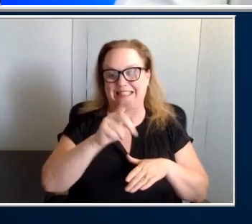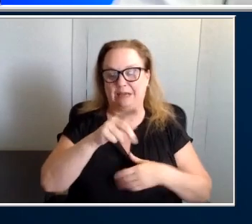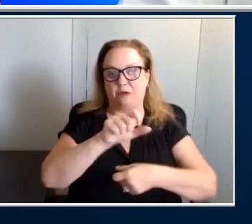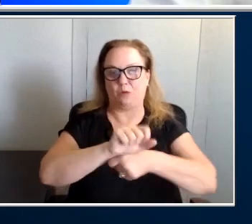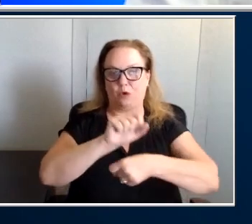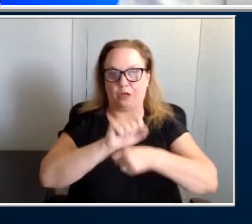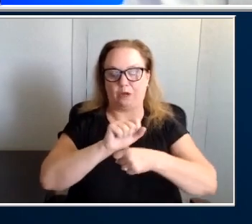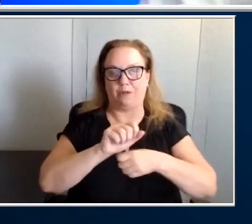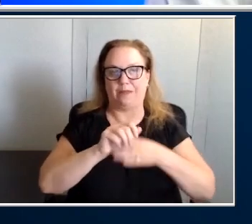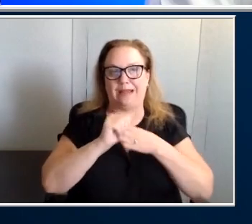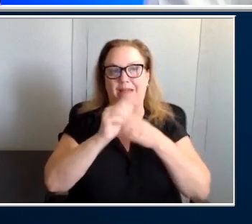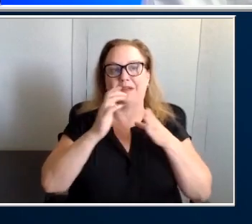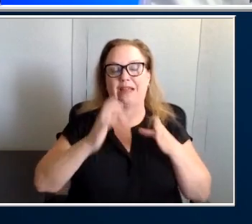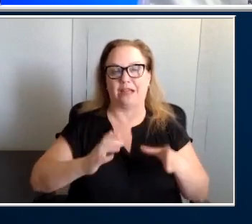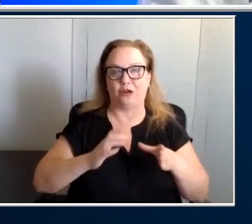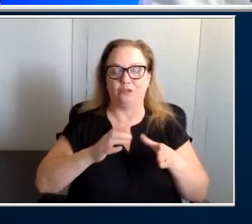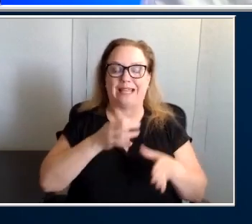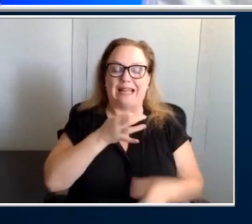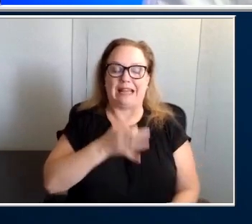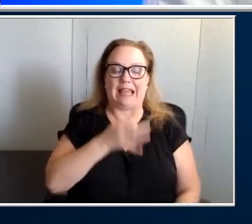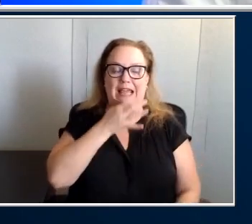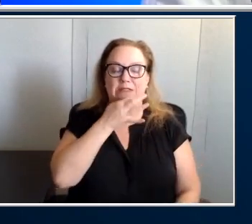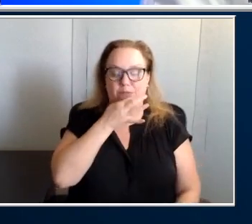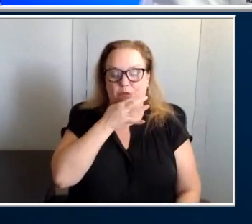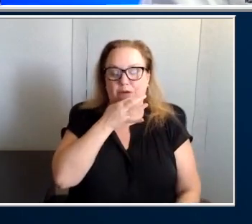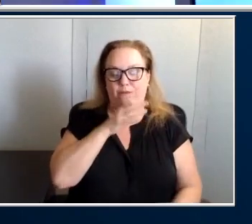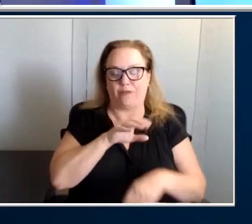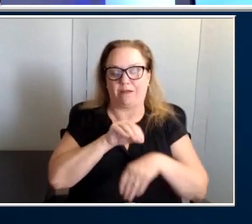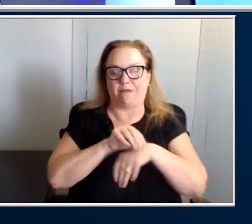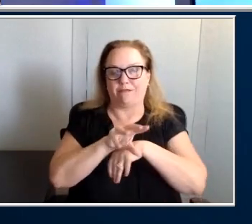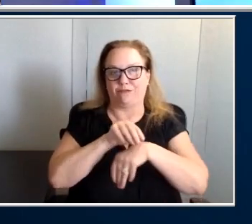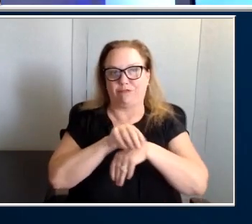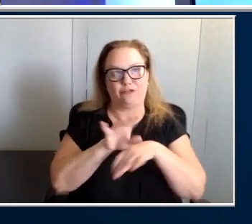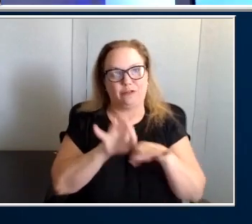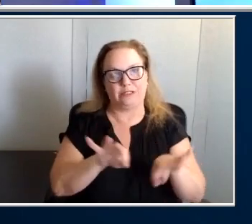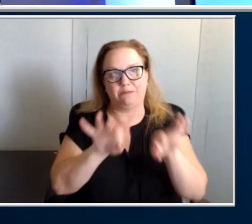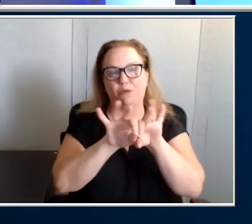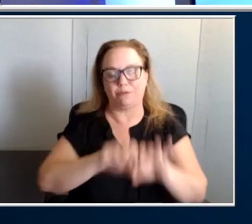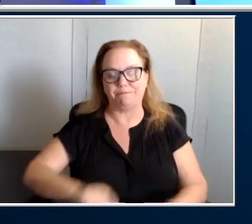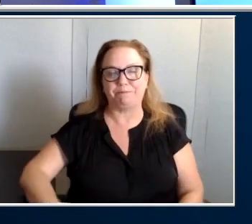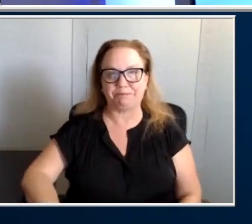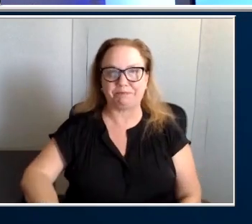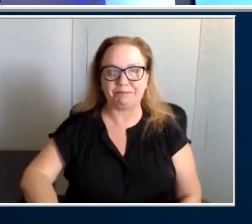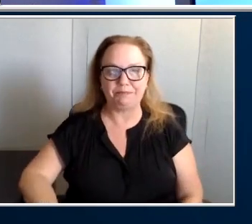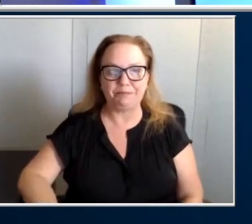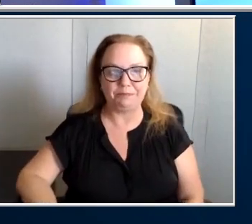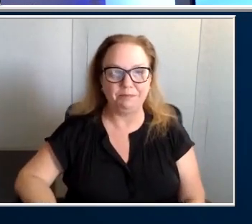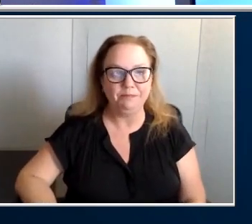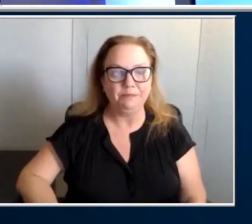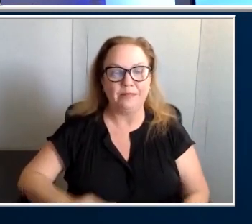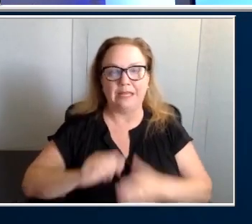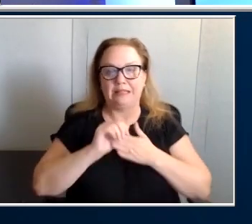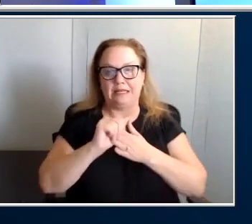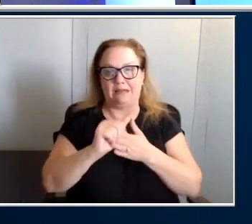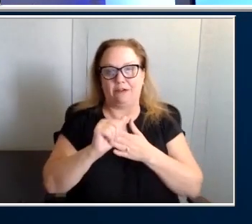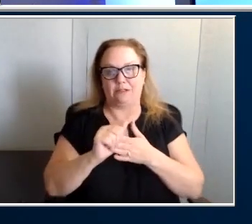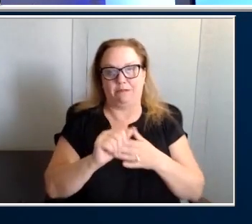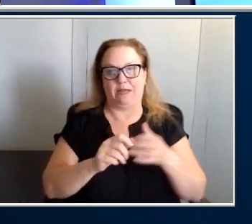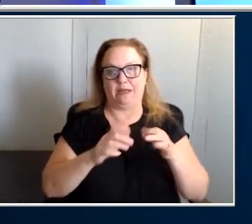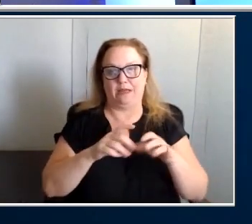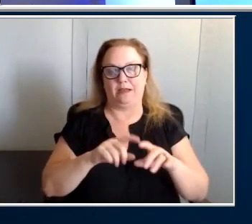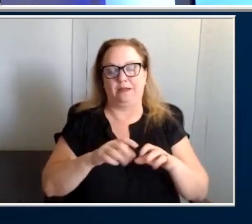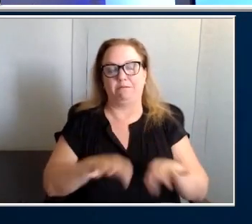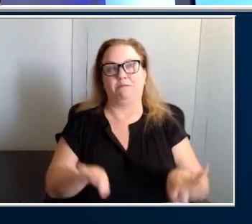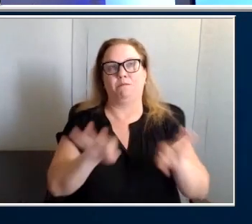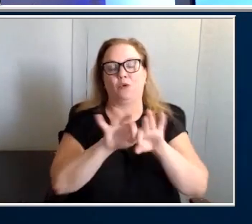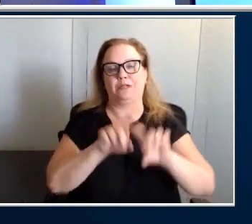right expert for a consultation is really important. Yeah, I'll tell you, the navigators make a huge difference. So thanks to you all.